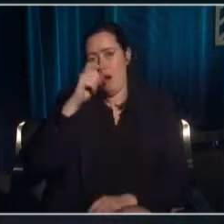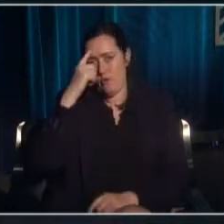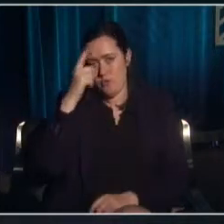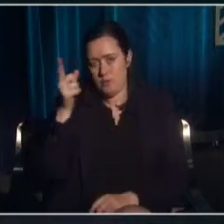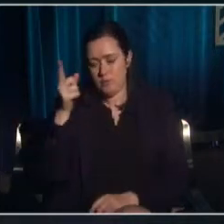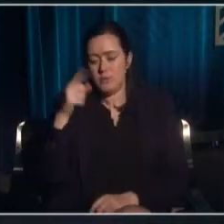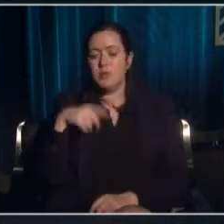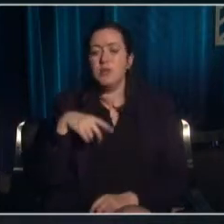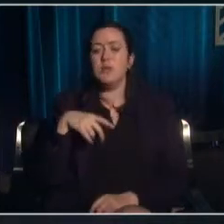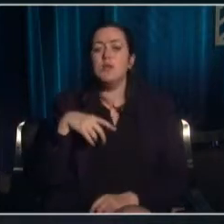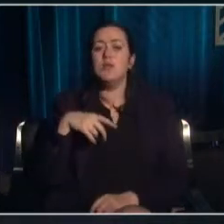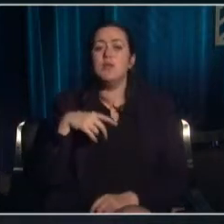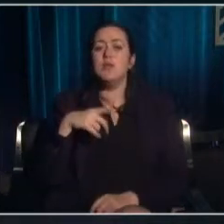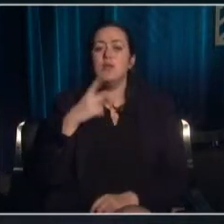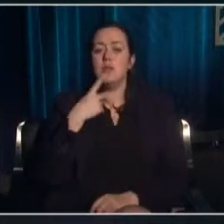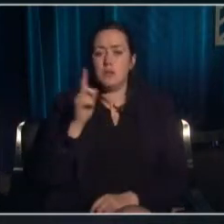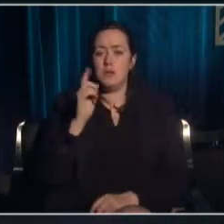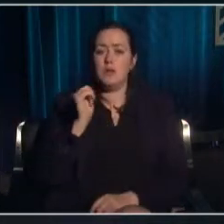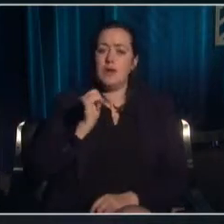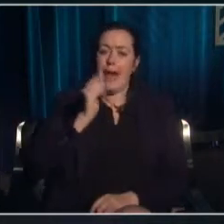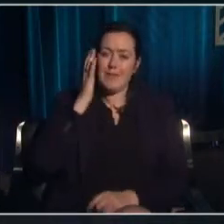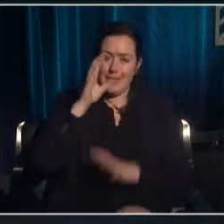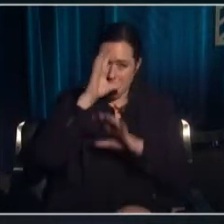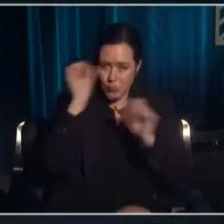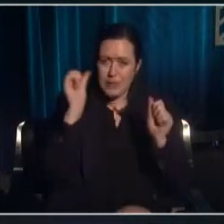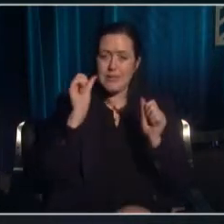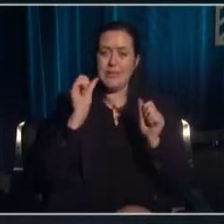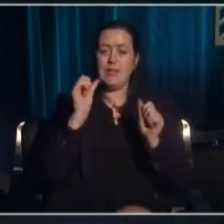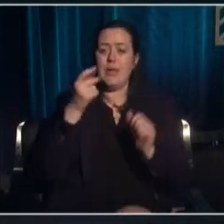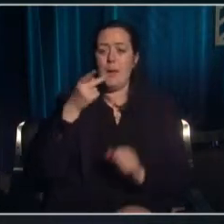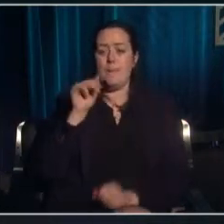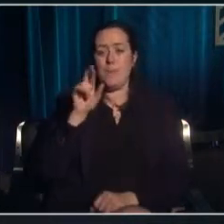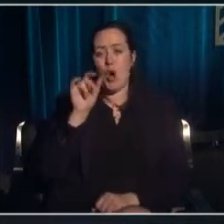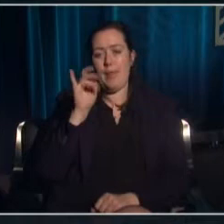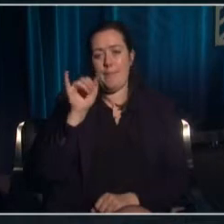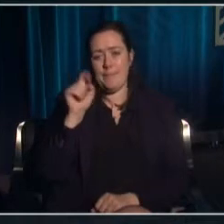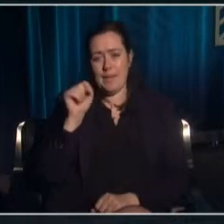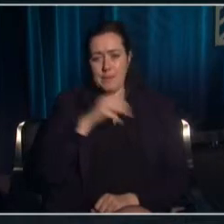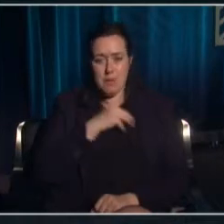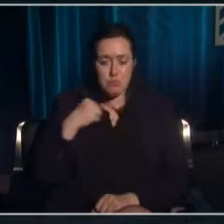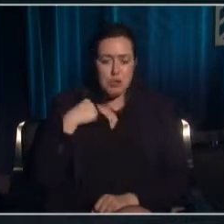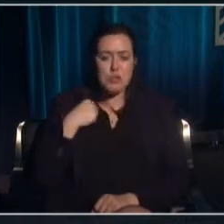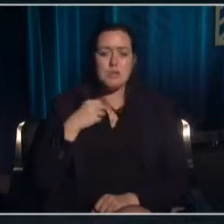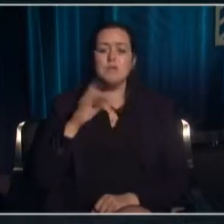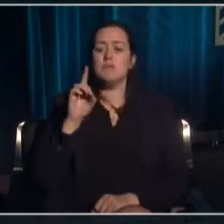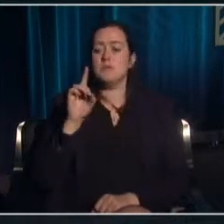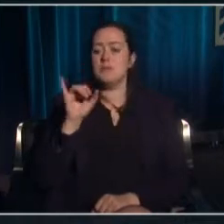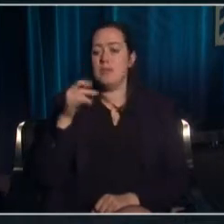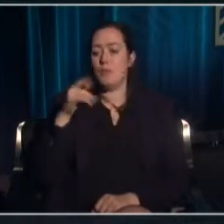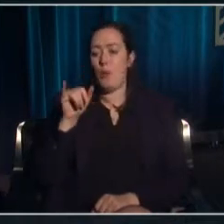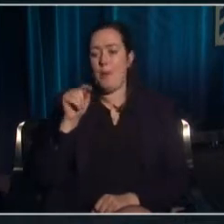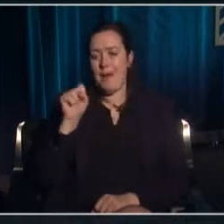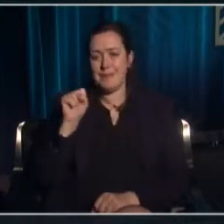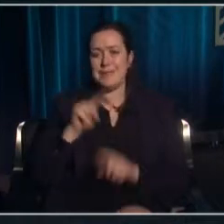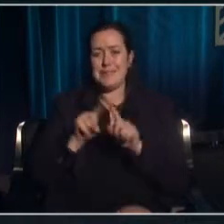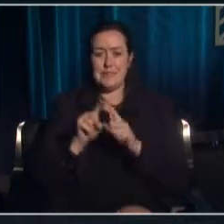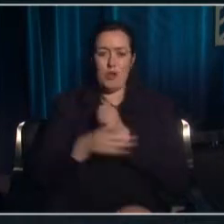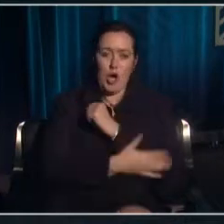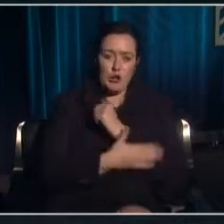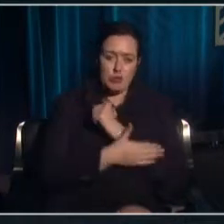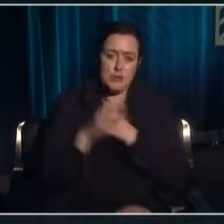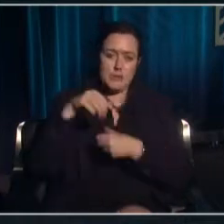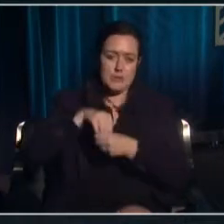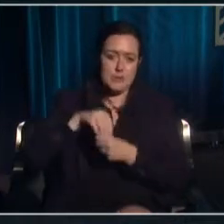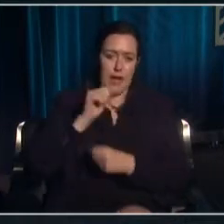Afghanistan president, ministers, parliament members, Afghan diplomats outside, and also the diplomats of Western countries in Afghanistan.